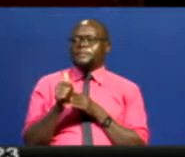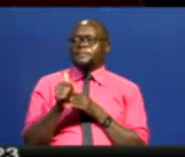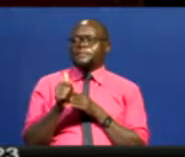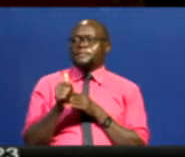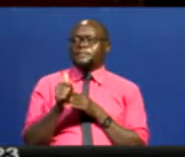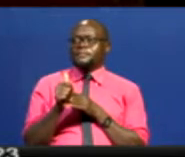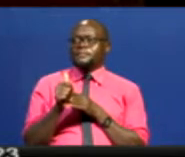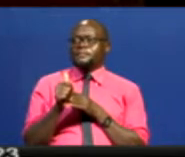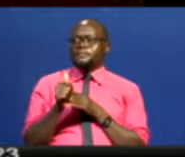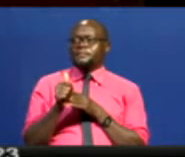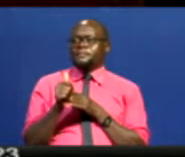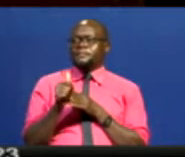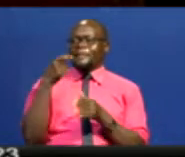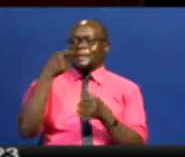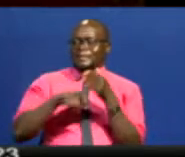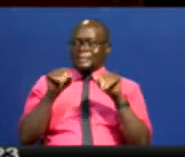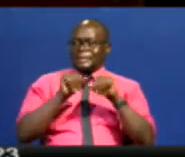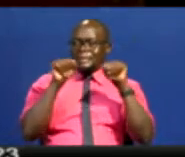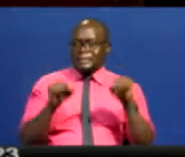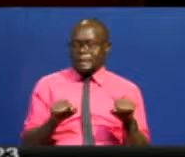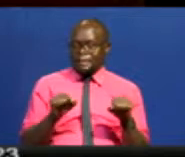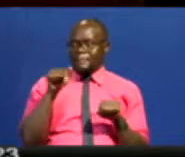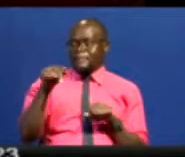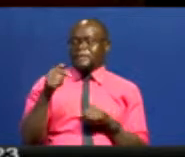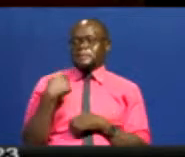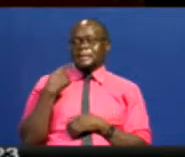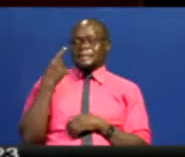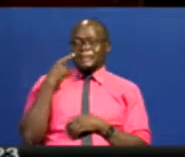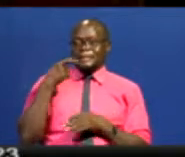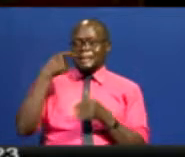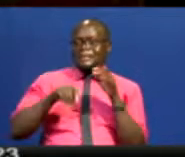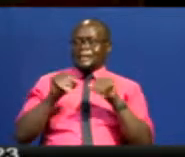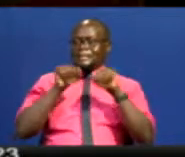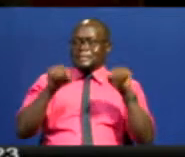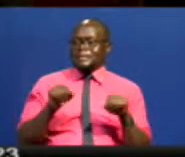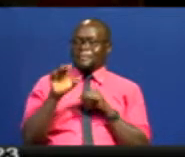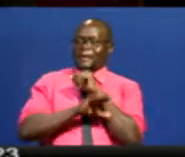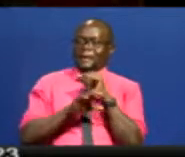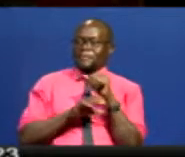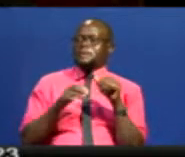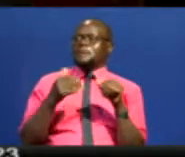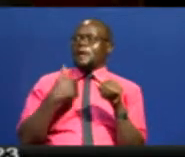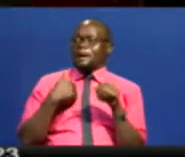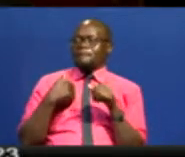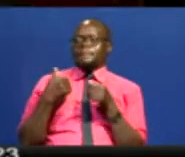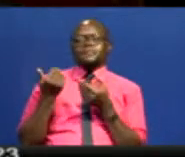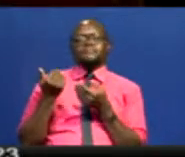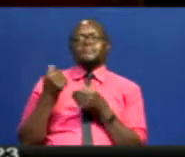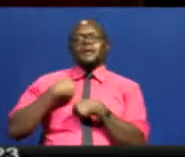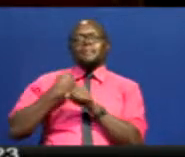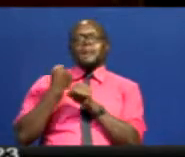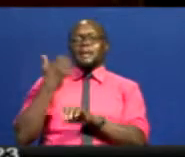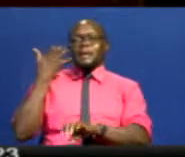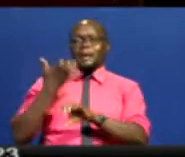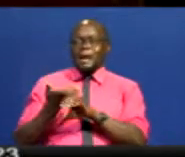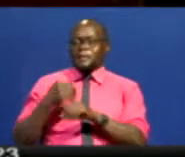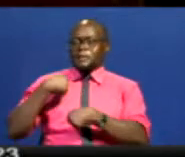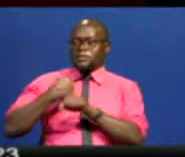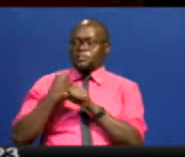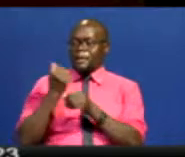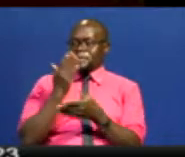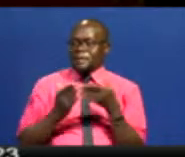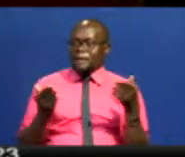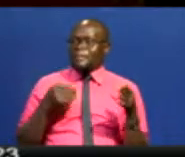and equity in the tax system. This has seen the tax system in the country being unpredictable, making it difficult to create certainty